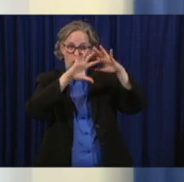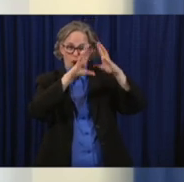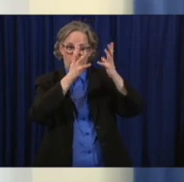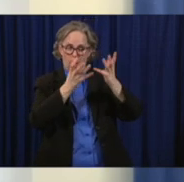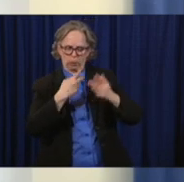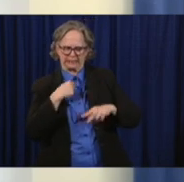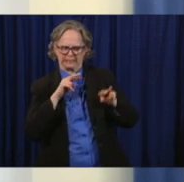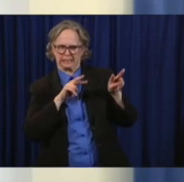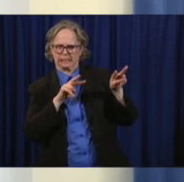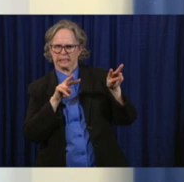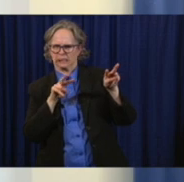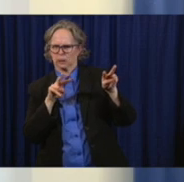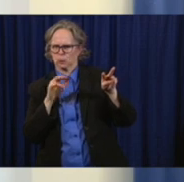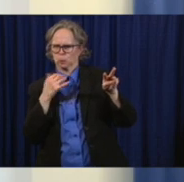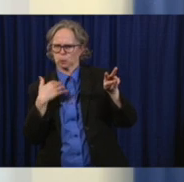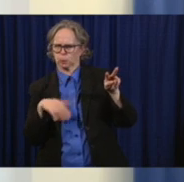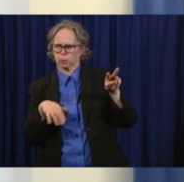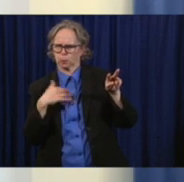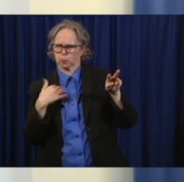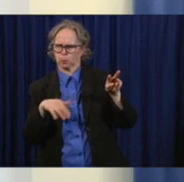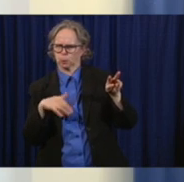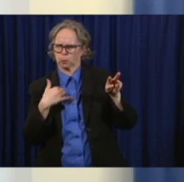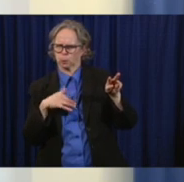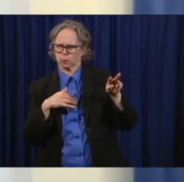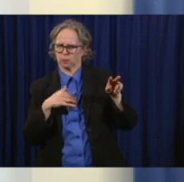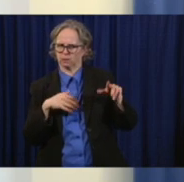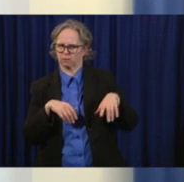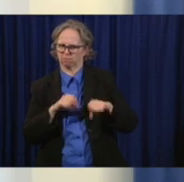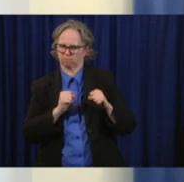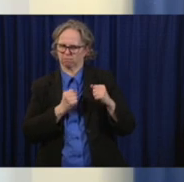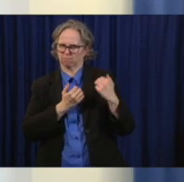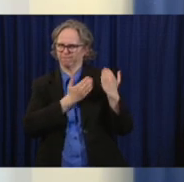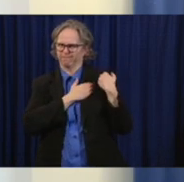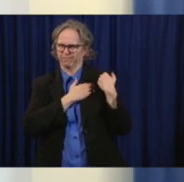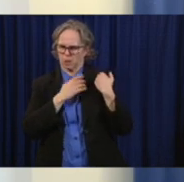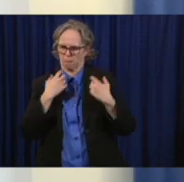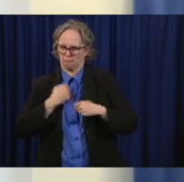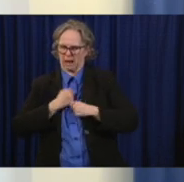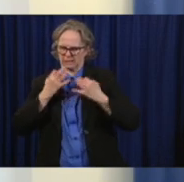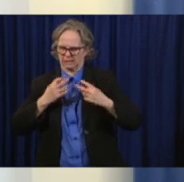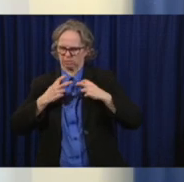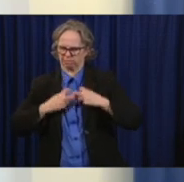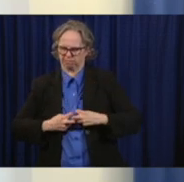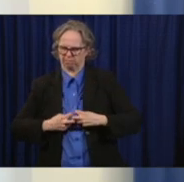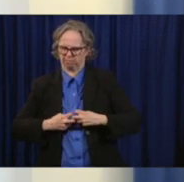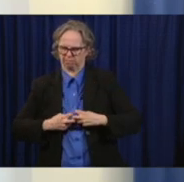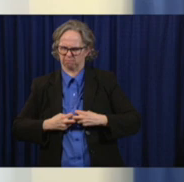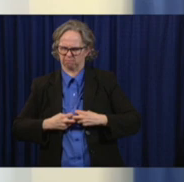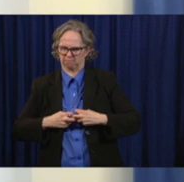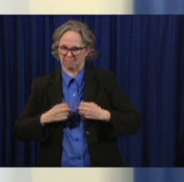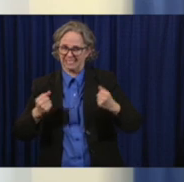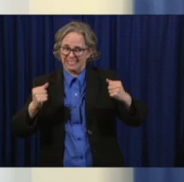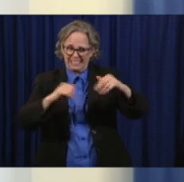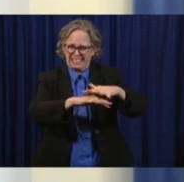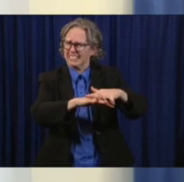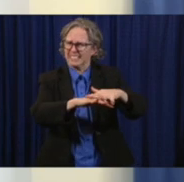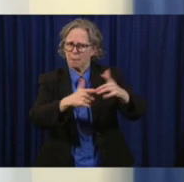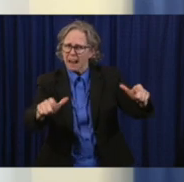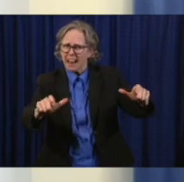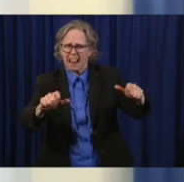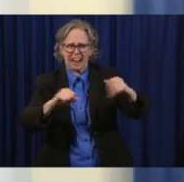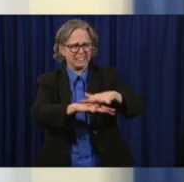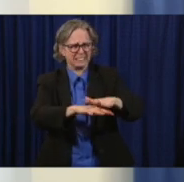out. It's still not a time to have these mass gatherings. It's still not a time. We really don't want to incite the spread